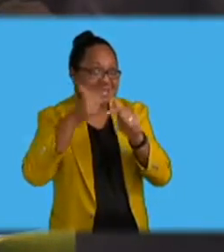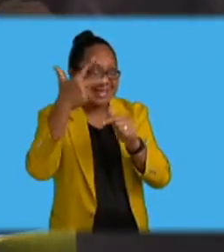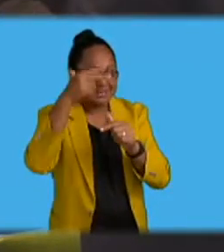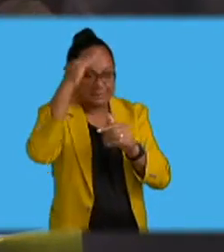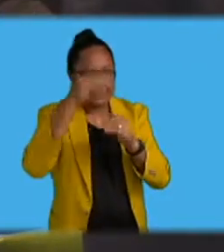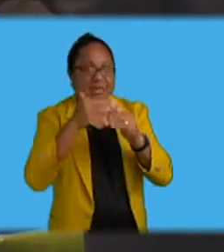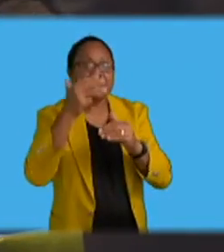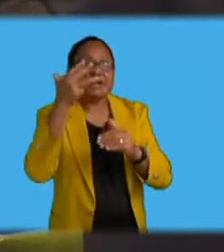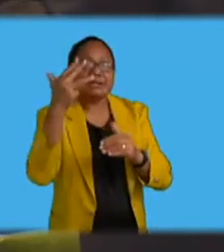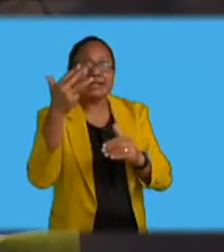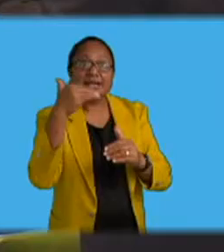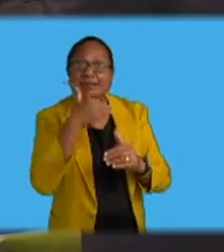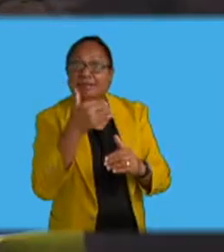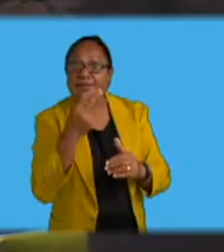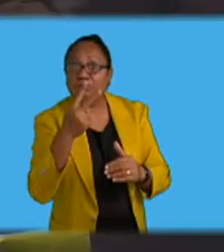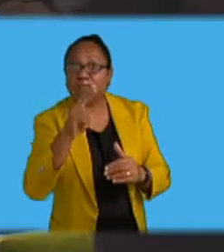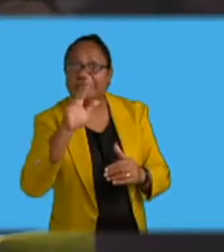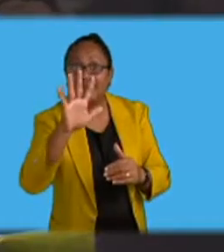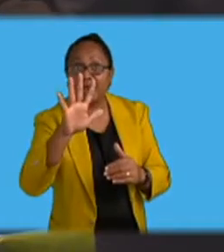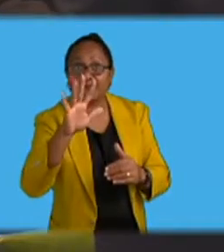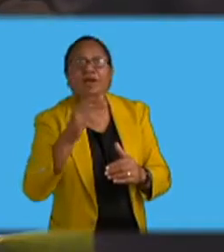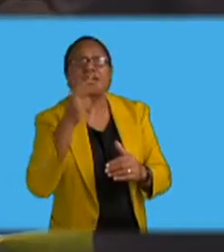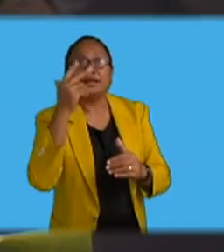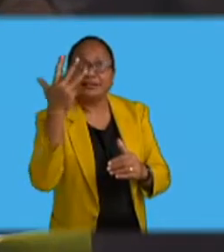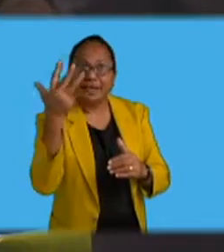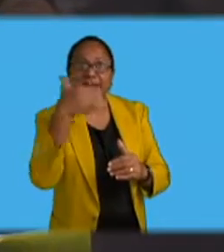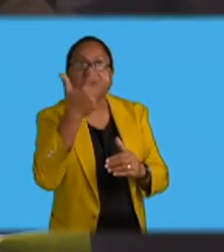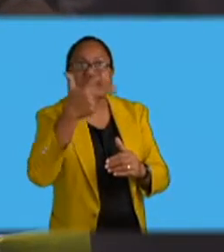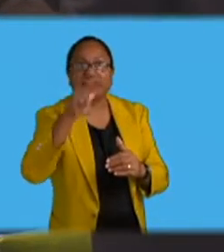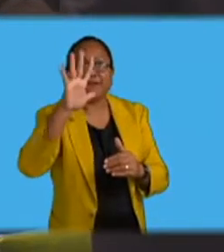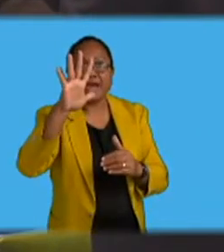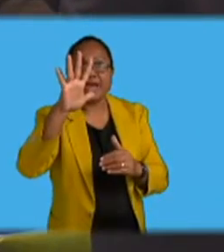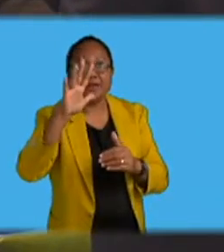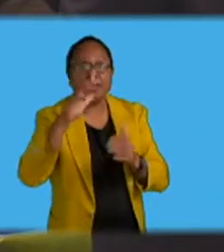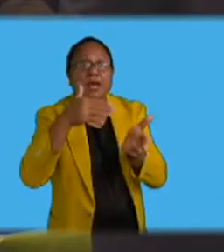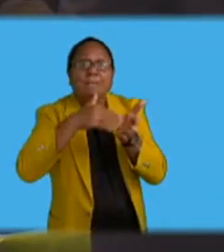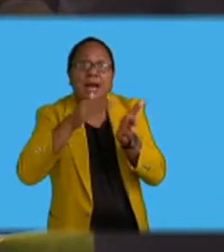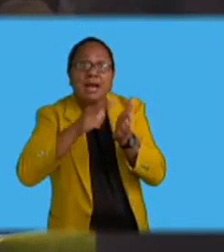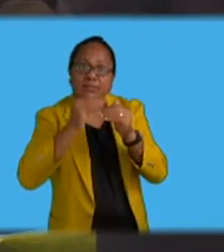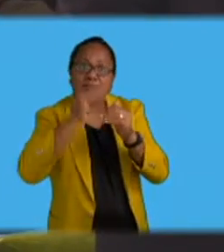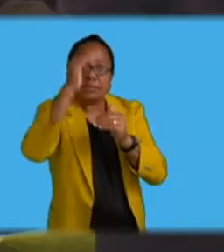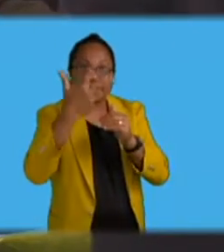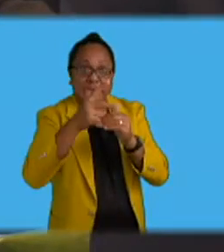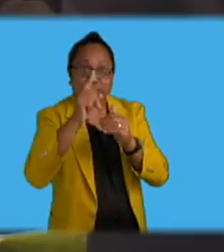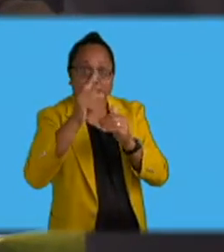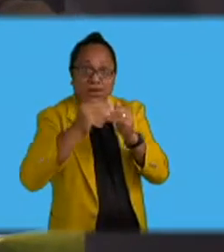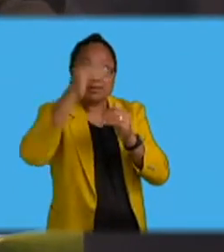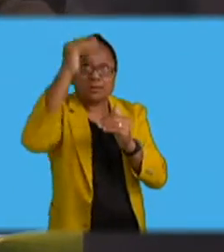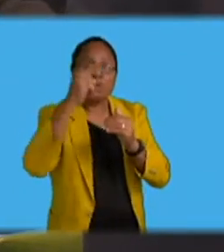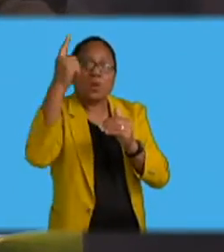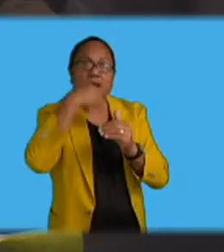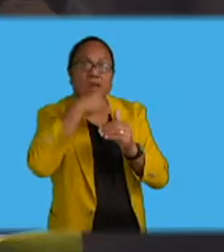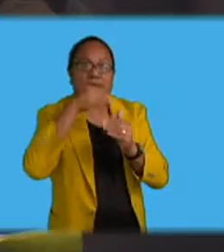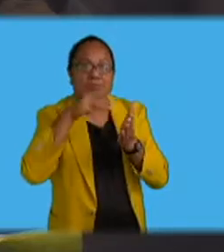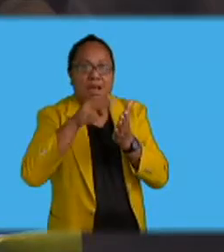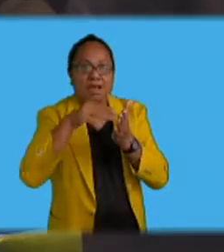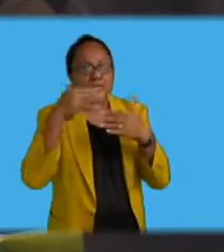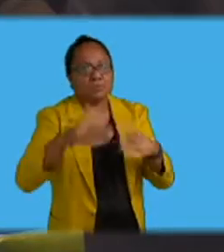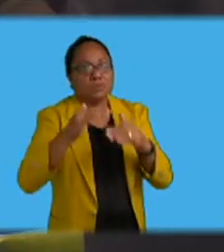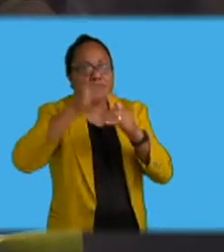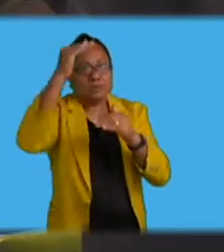985 students got distinction, Madam Speaker. So 985 students got marks between 81 to 100.